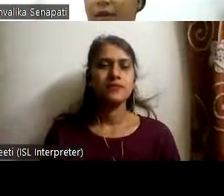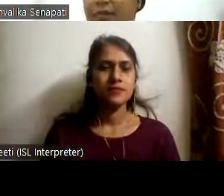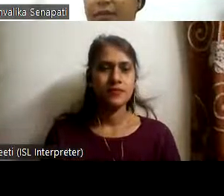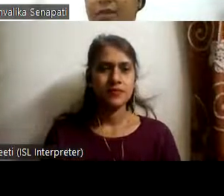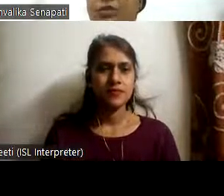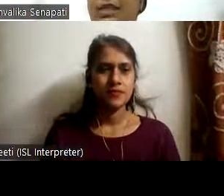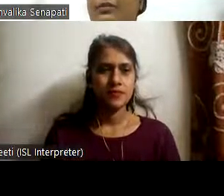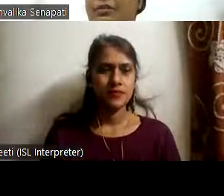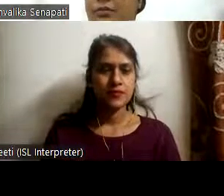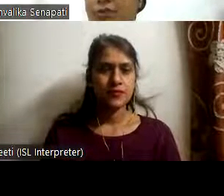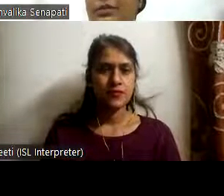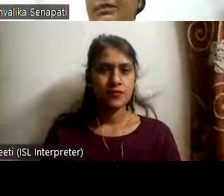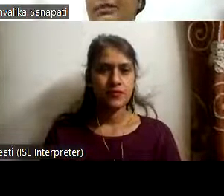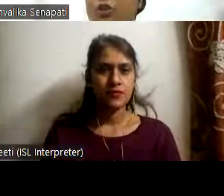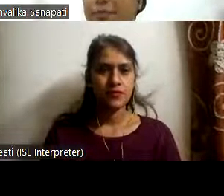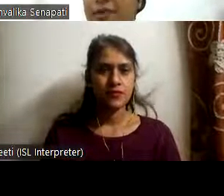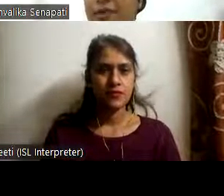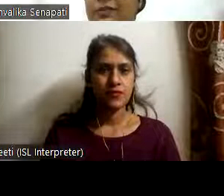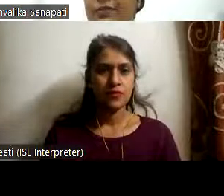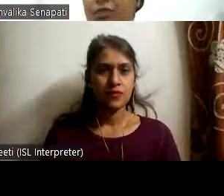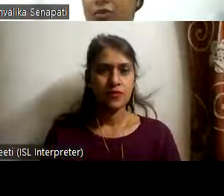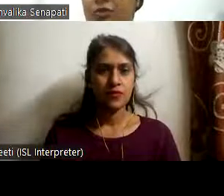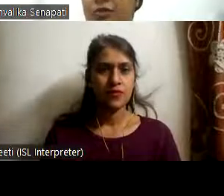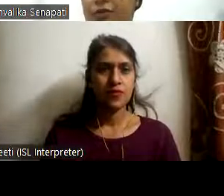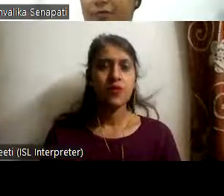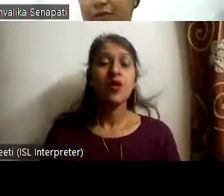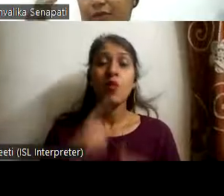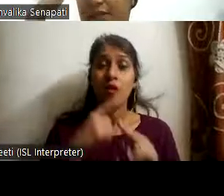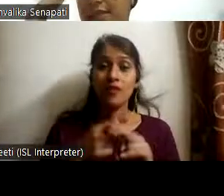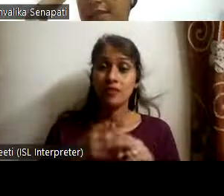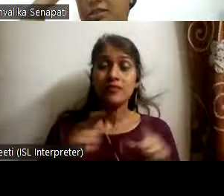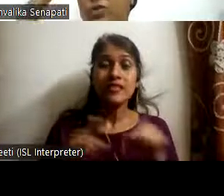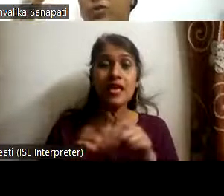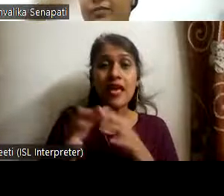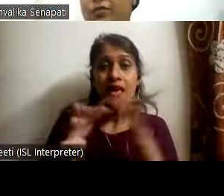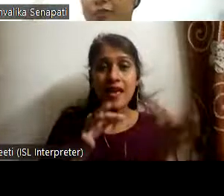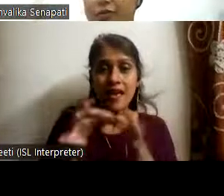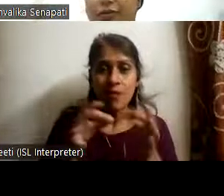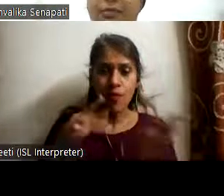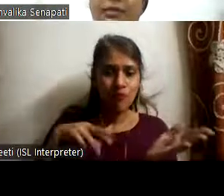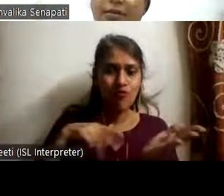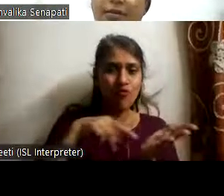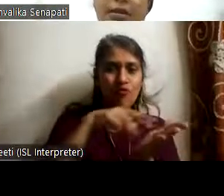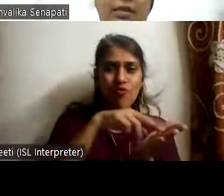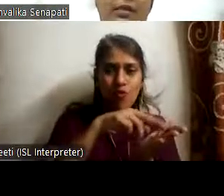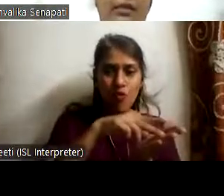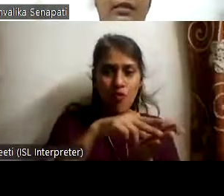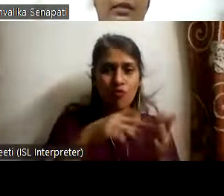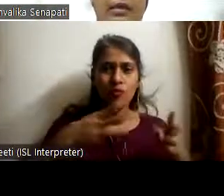Dropped curbs, so that there's a slope service from the road to the footpath, so that they can just go from the road to the footpath.